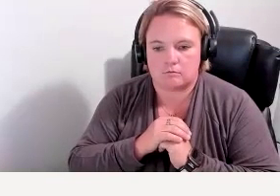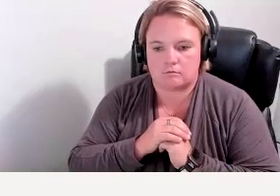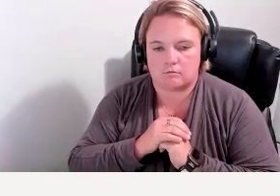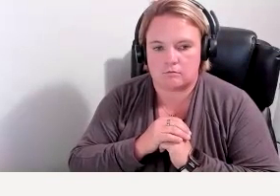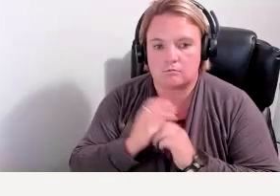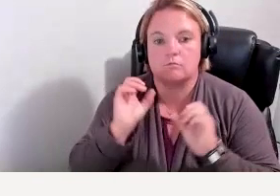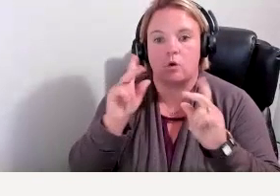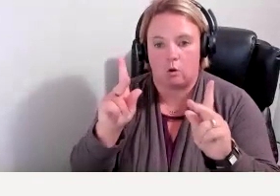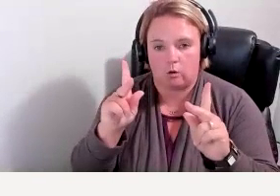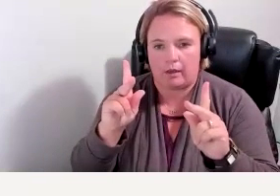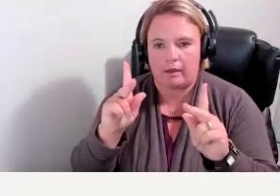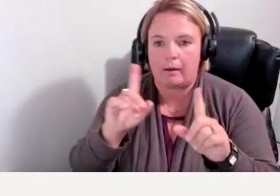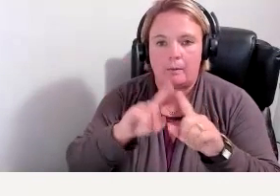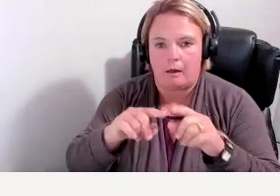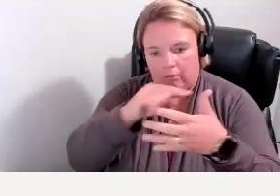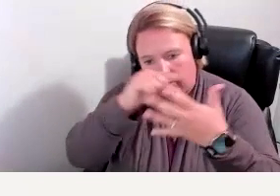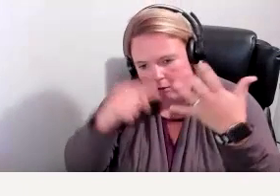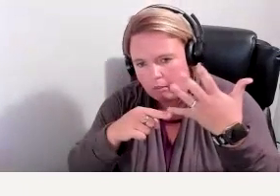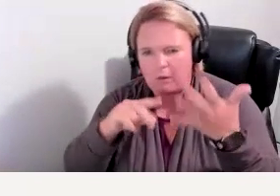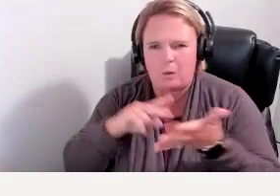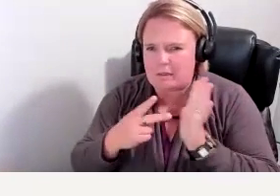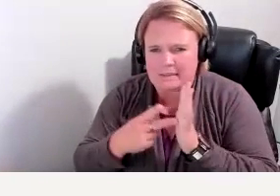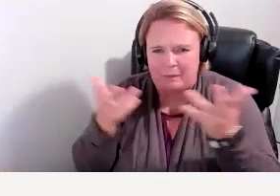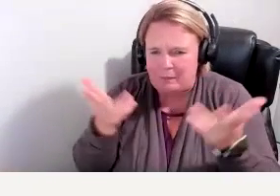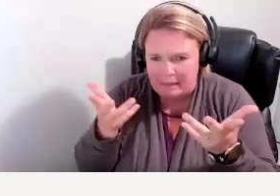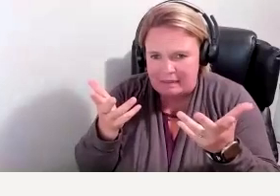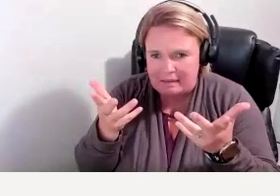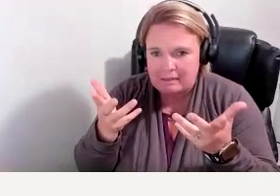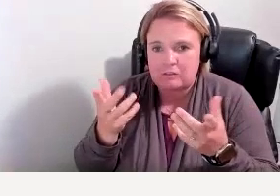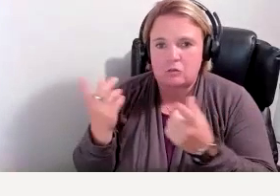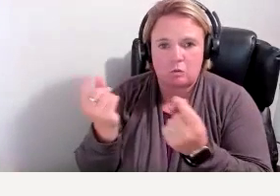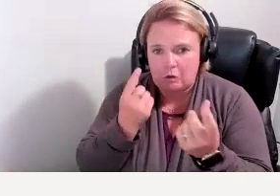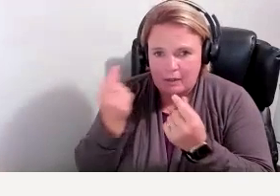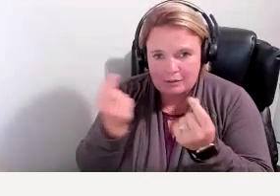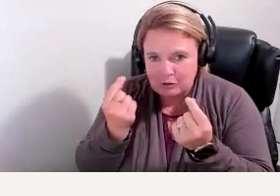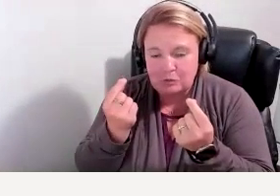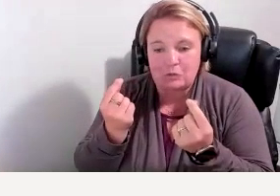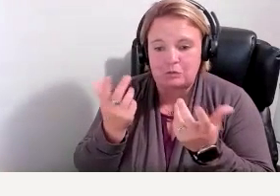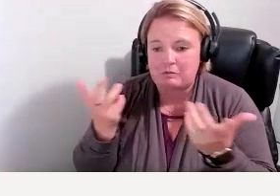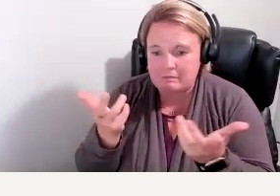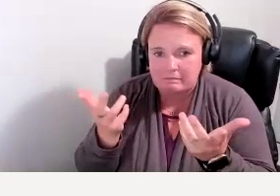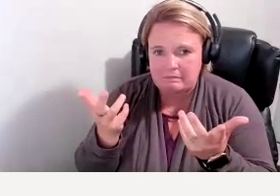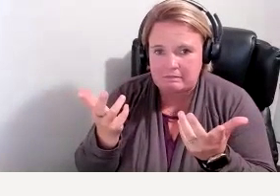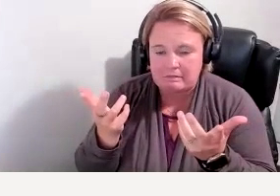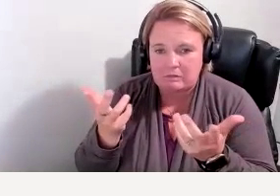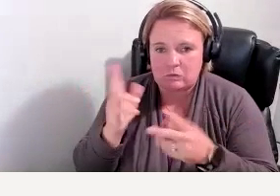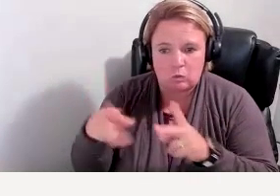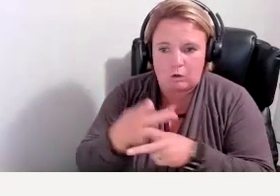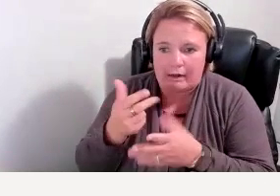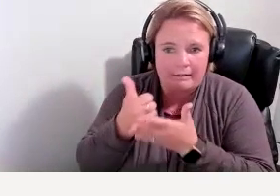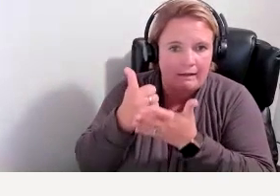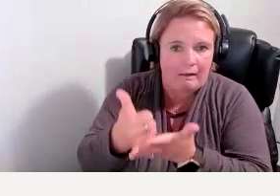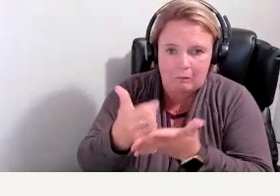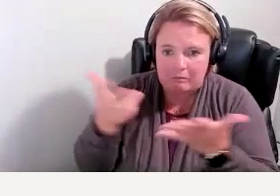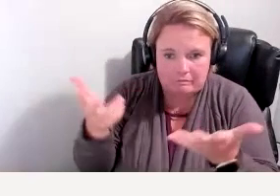Okay, but again, what does this mean? What do I have to do, and what kind of help is there for me, right?